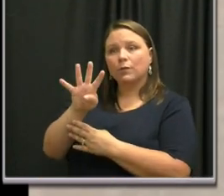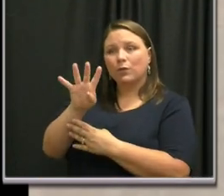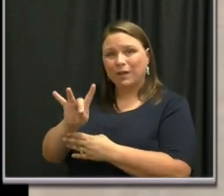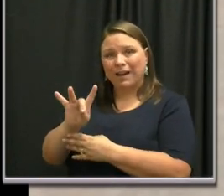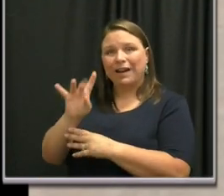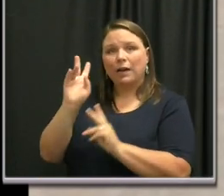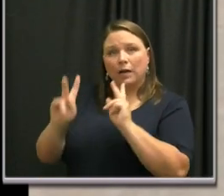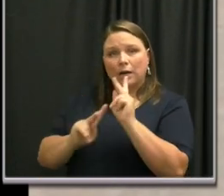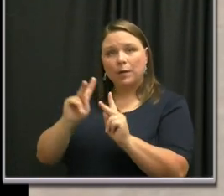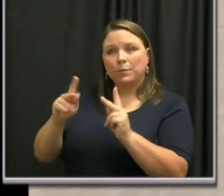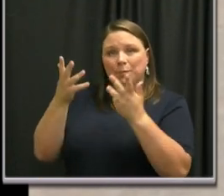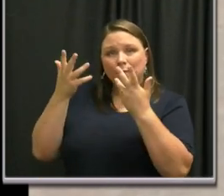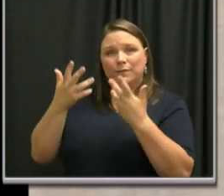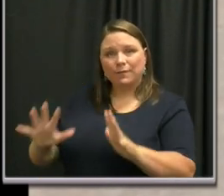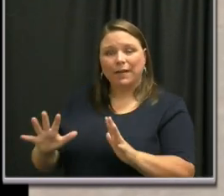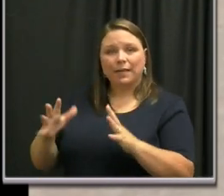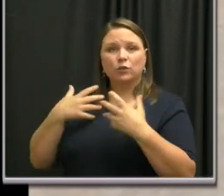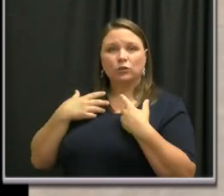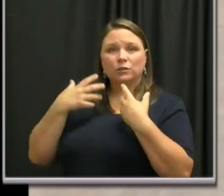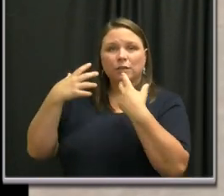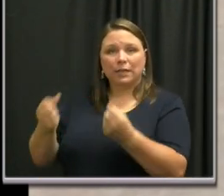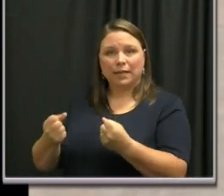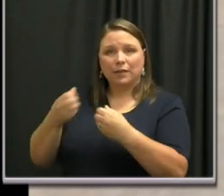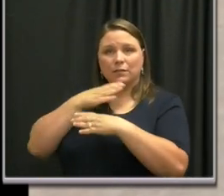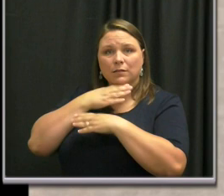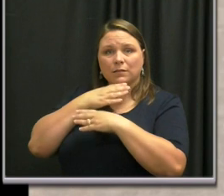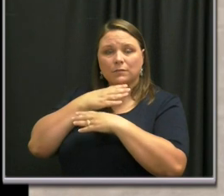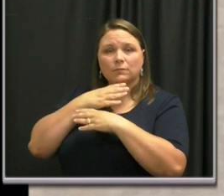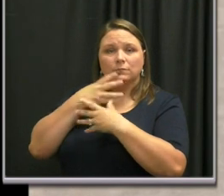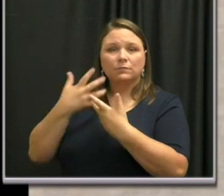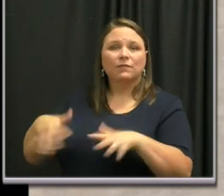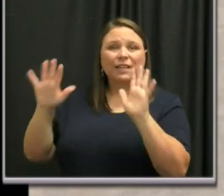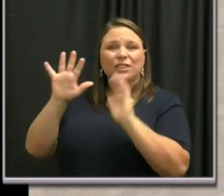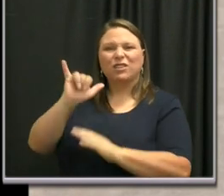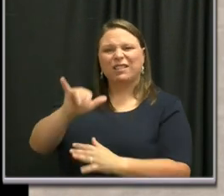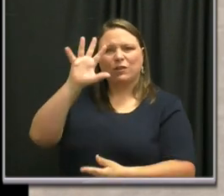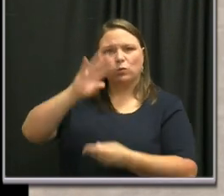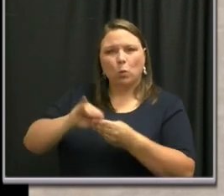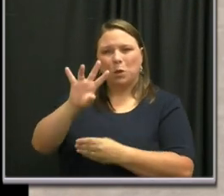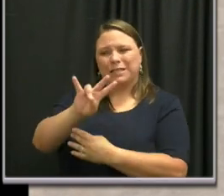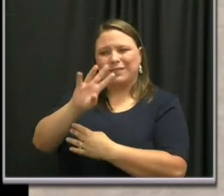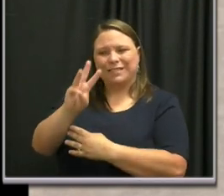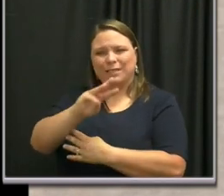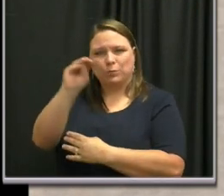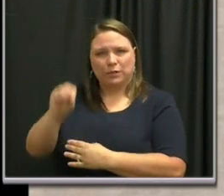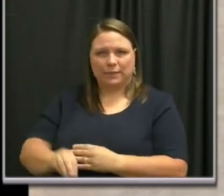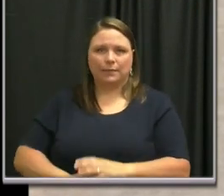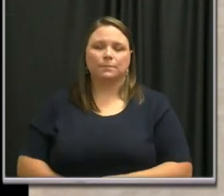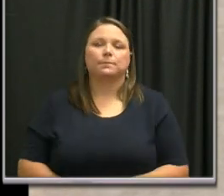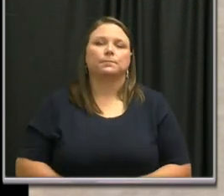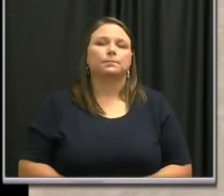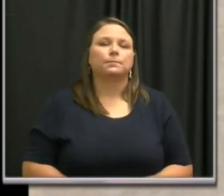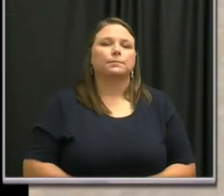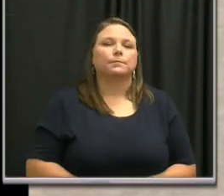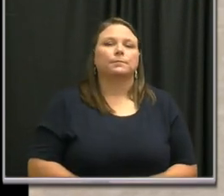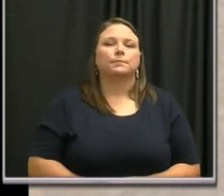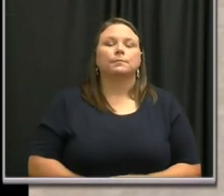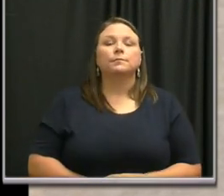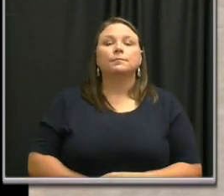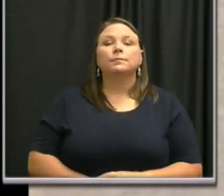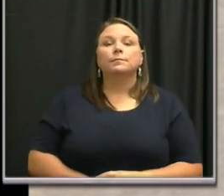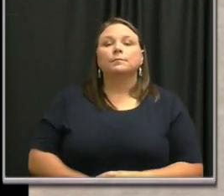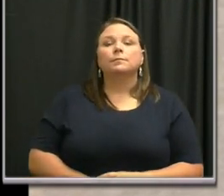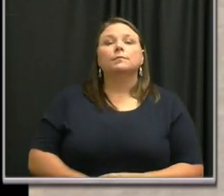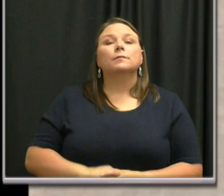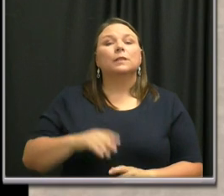4,448 residents, or 76% of all cases, have recovered and have been cleared. We did